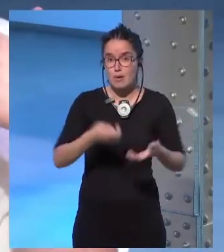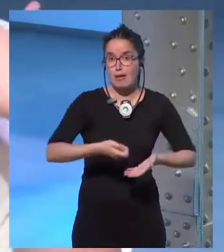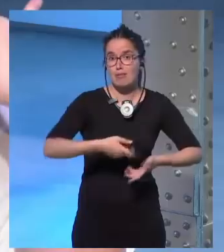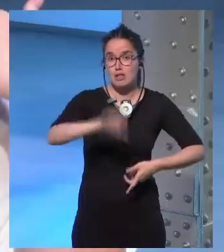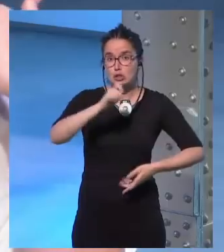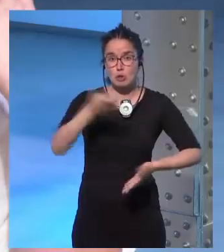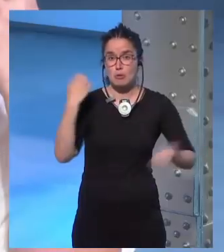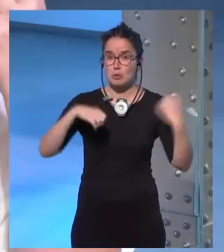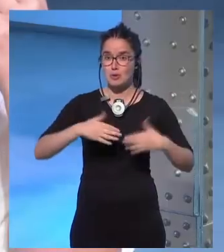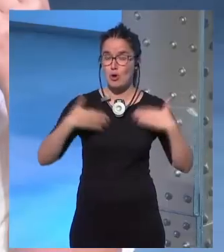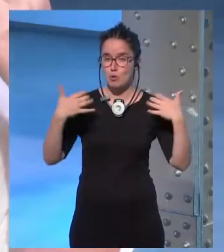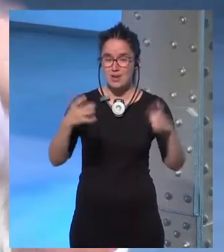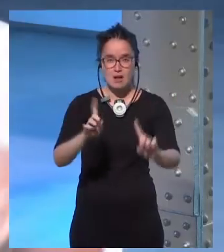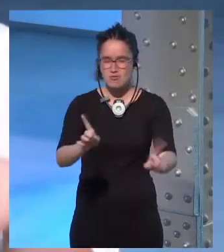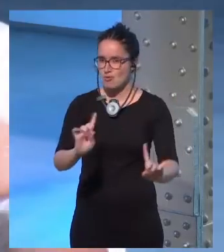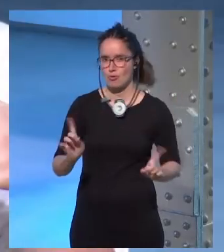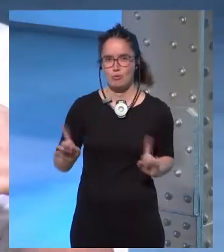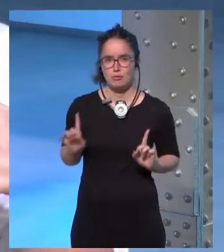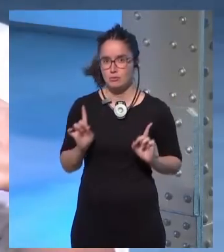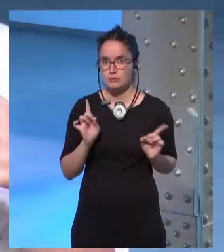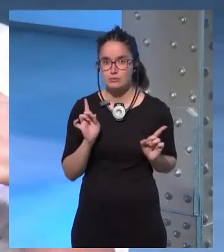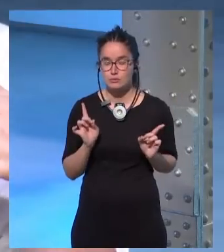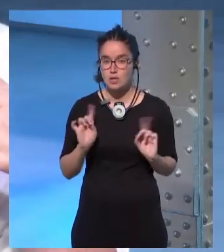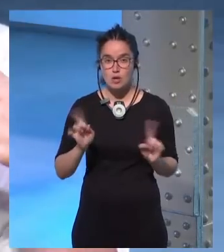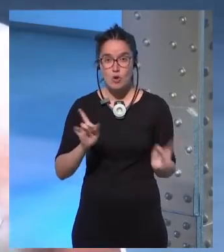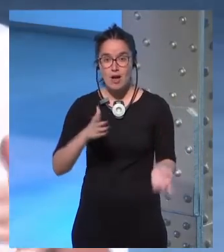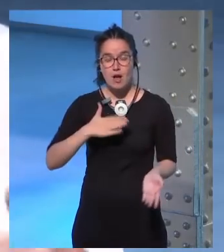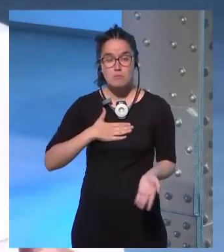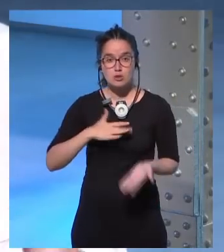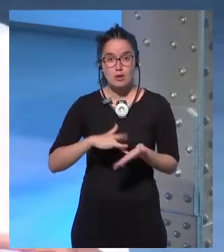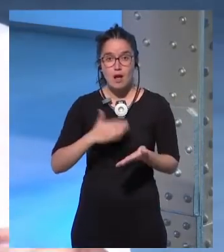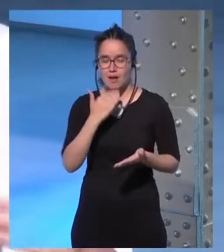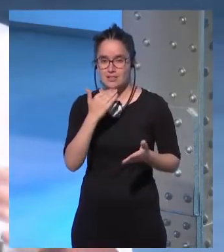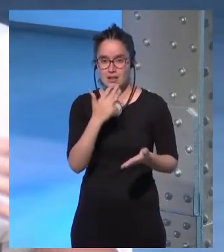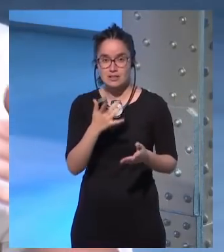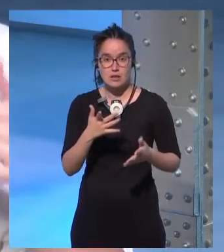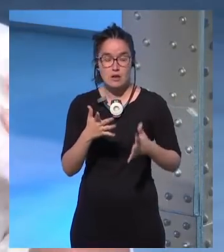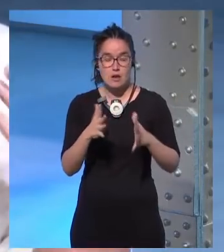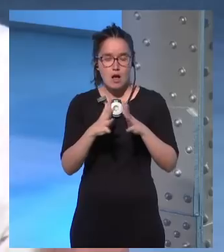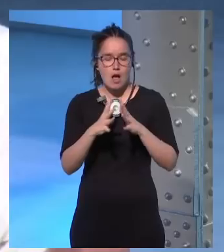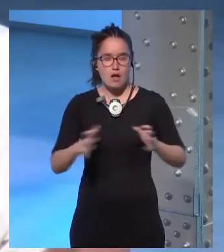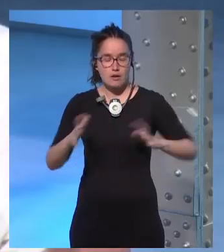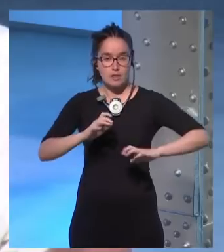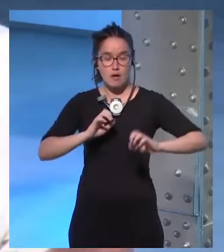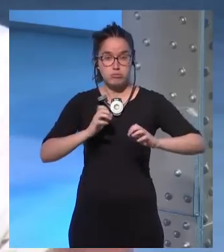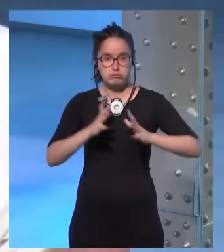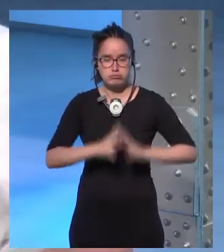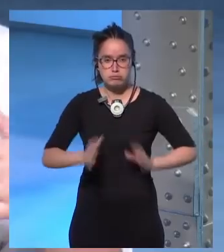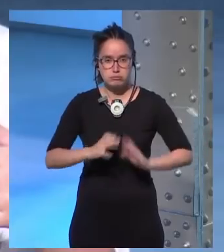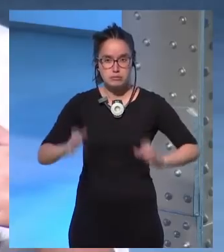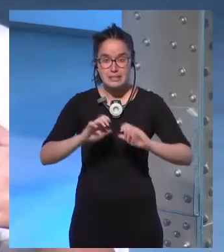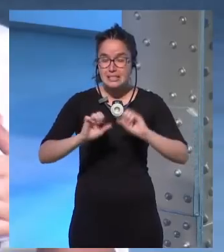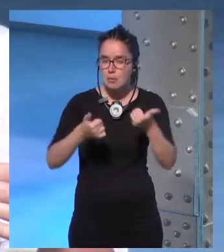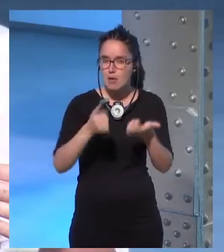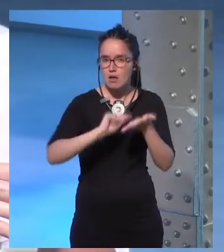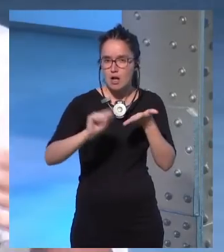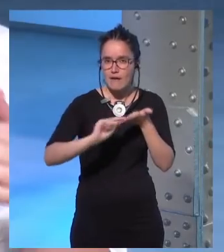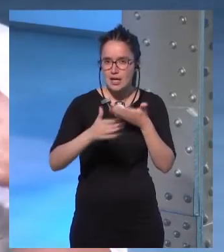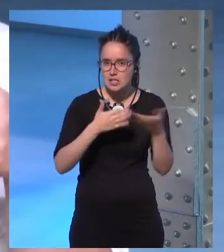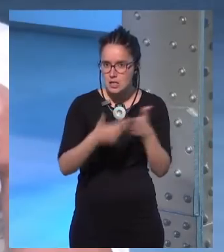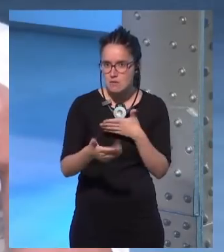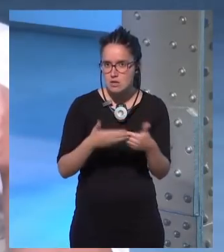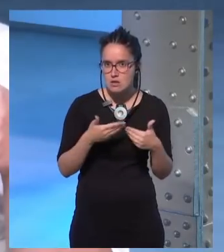have had, from the time that I first started writing, I went to the Clarion West Writers Workshop, and an author called